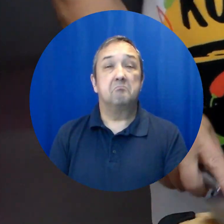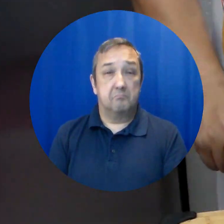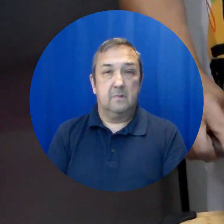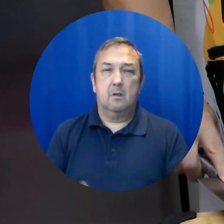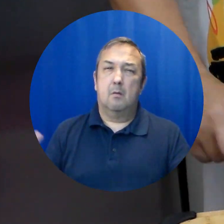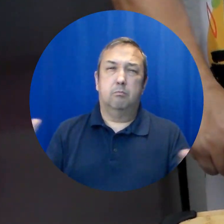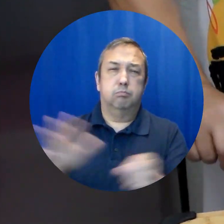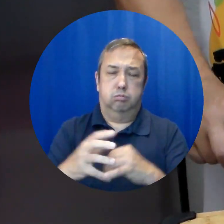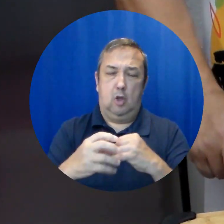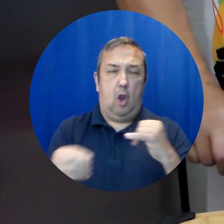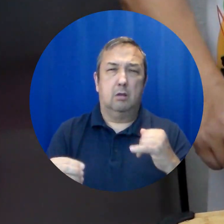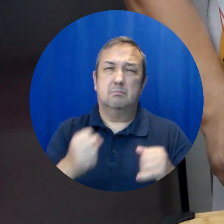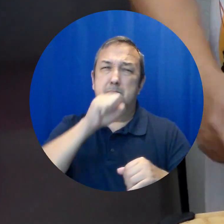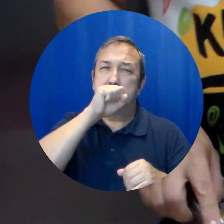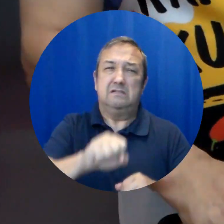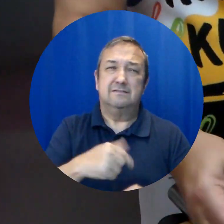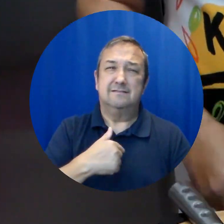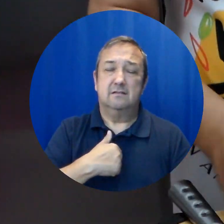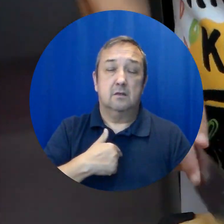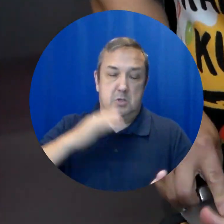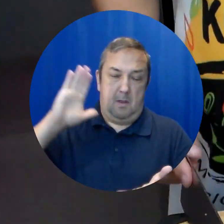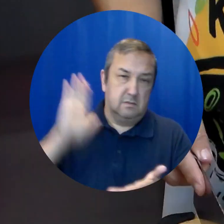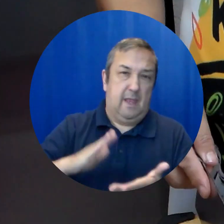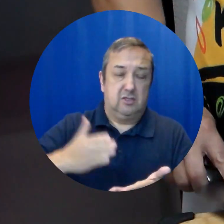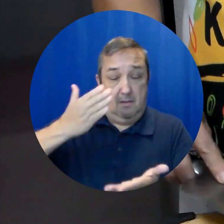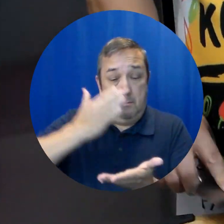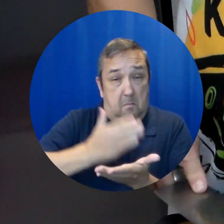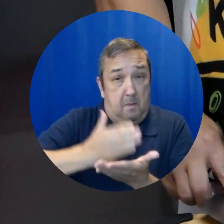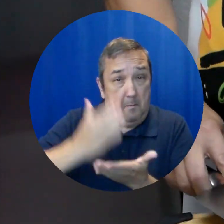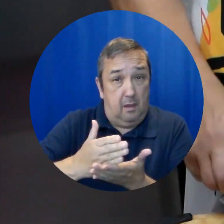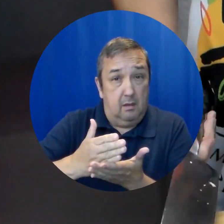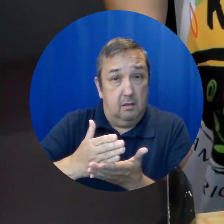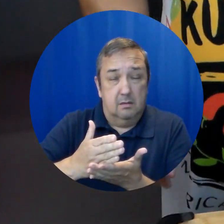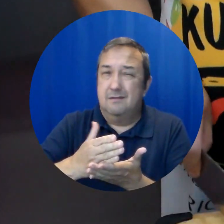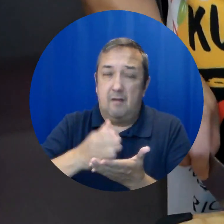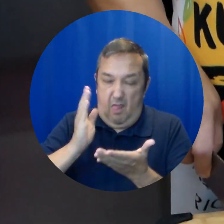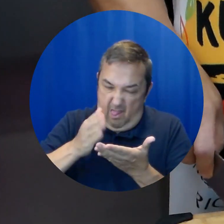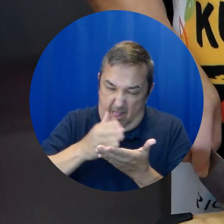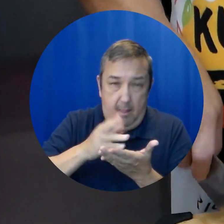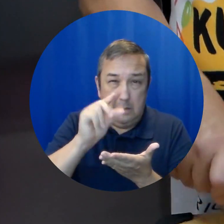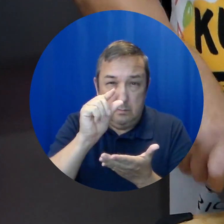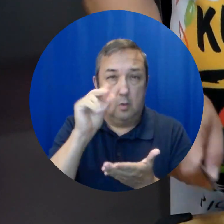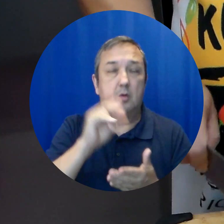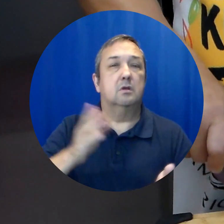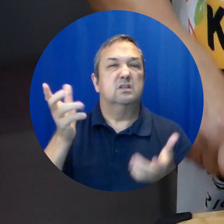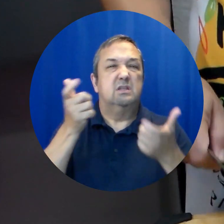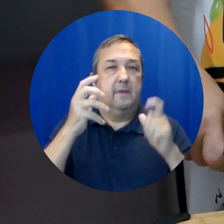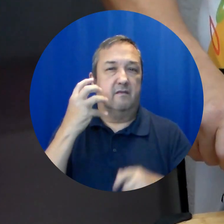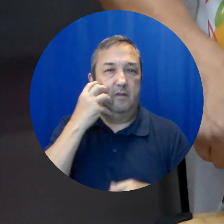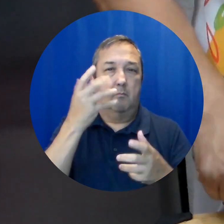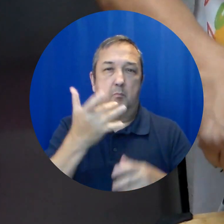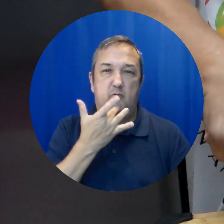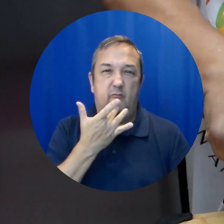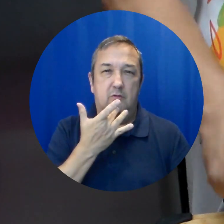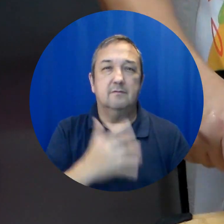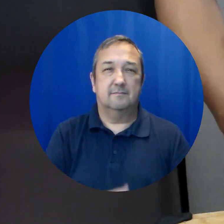Now I've got a whole bowl of garlic here because I like garlic. Give it a smash, flatten it, and then we're going to chop it up into large chunks. We're not mincing